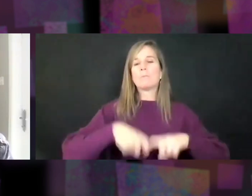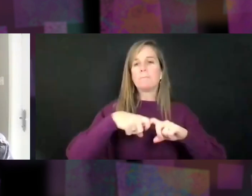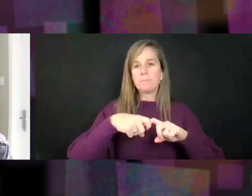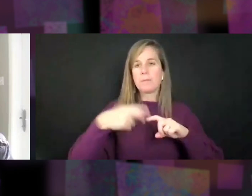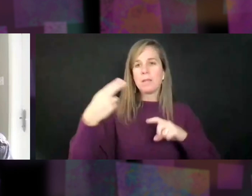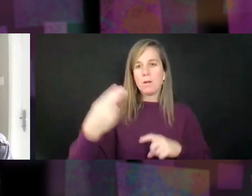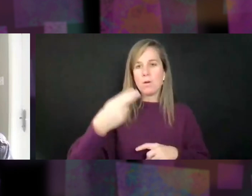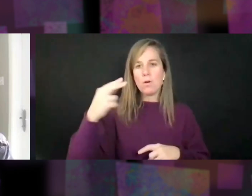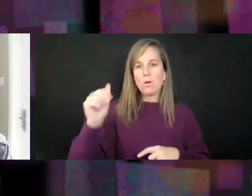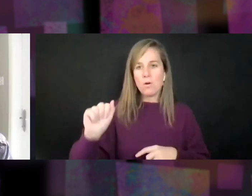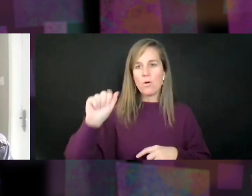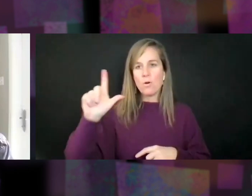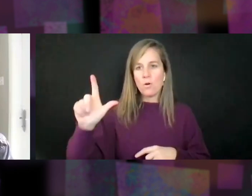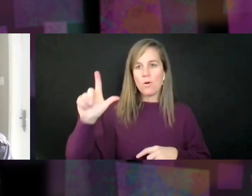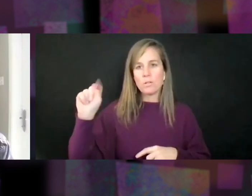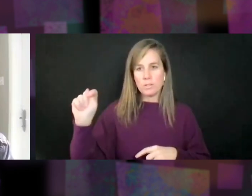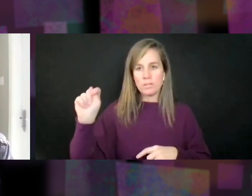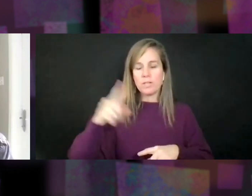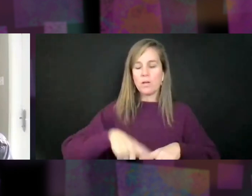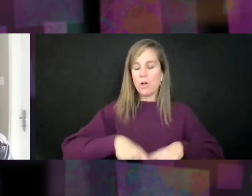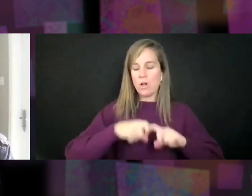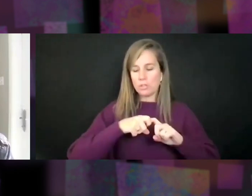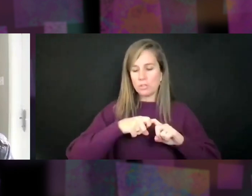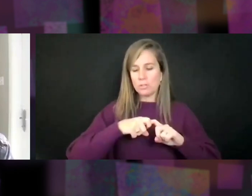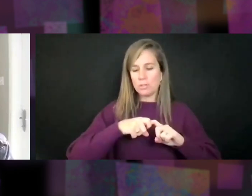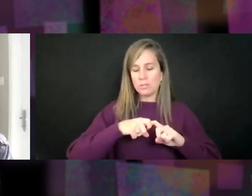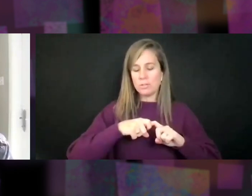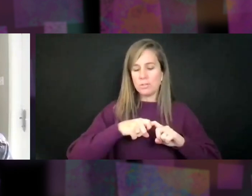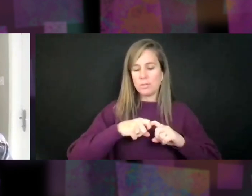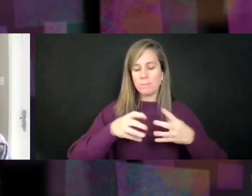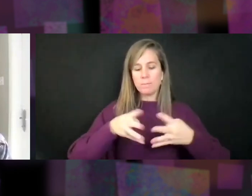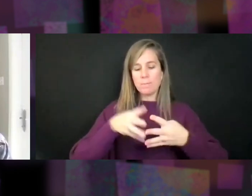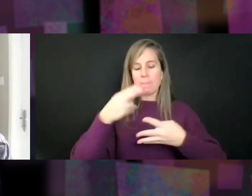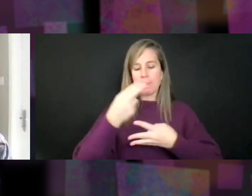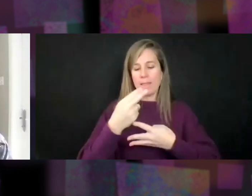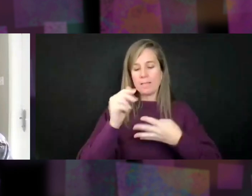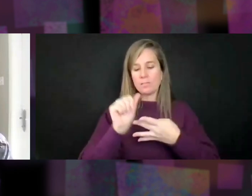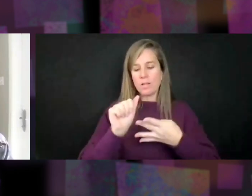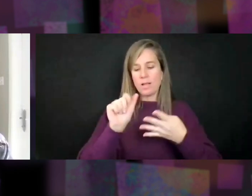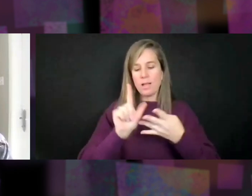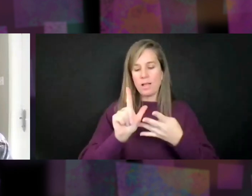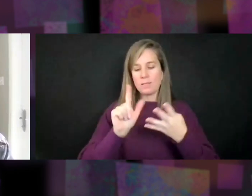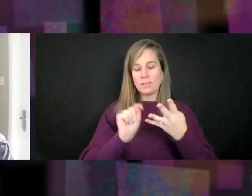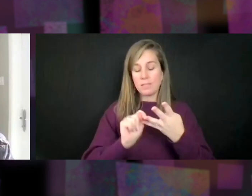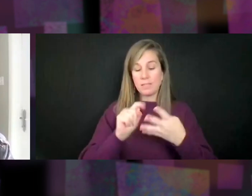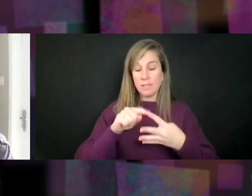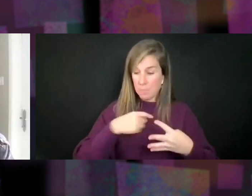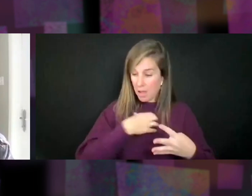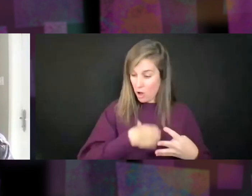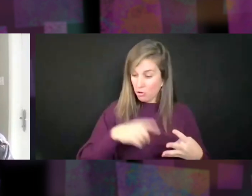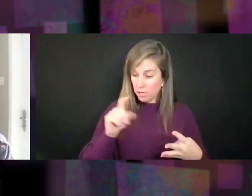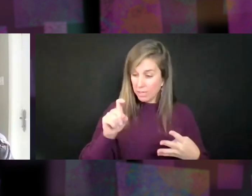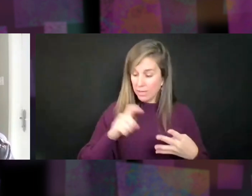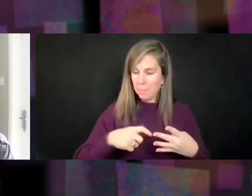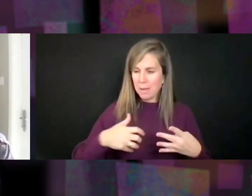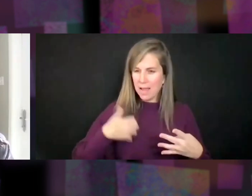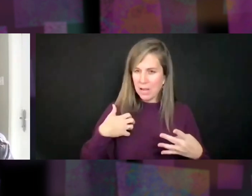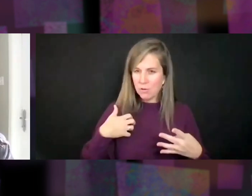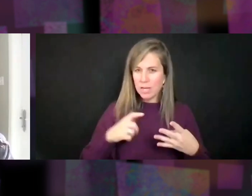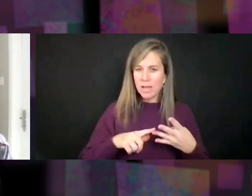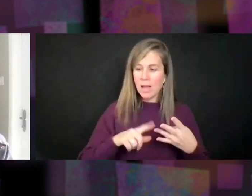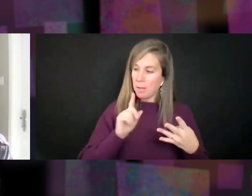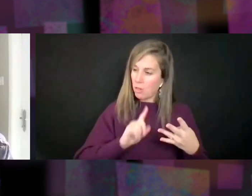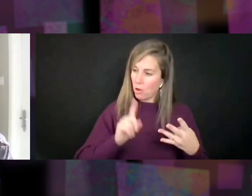H-A-L-T. And I need to address each letter of that acronym. Am I hungry? Am I angry? Am I